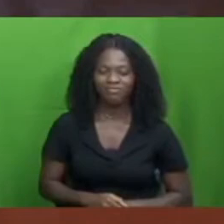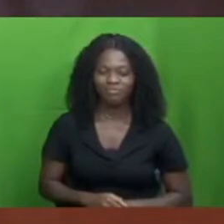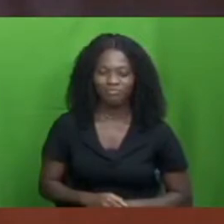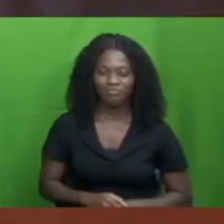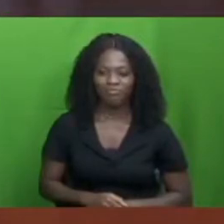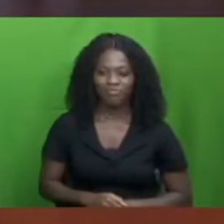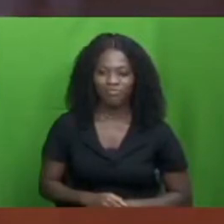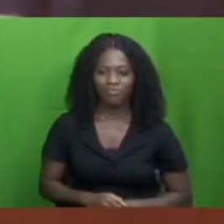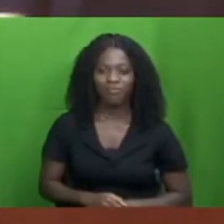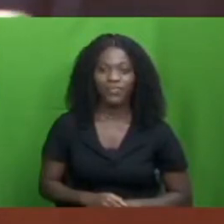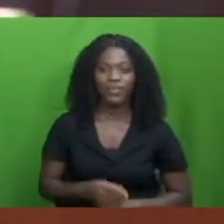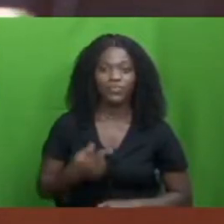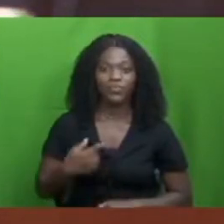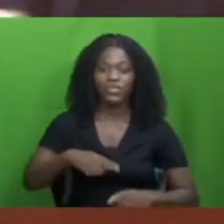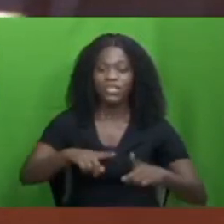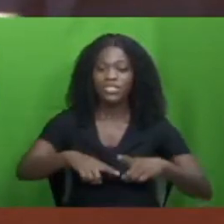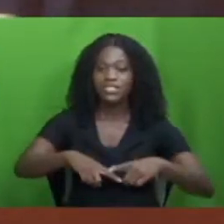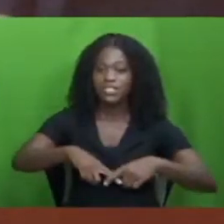Honorable members,